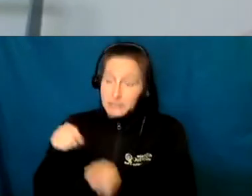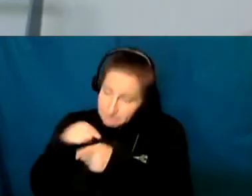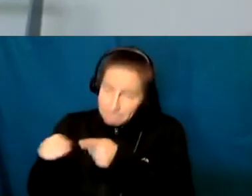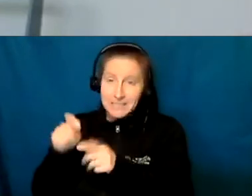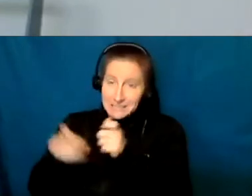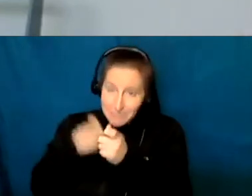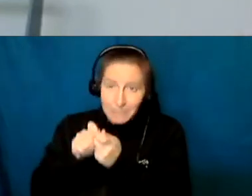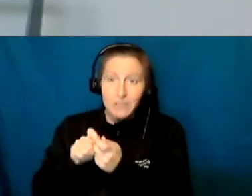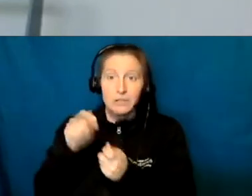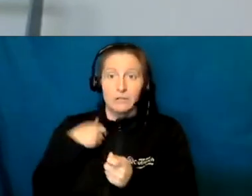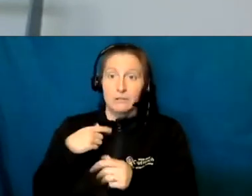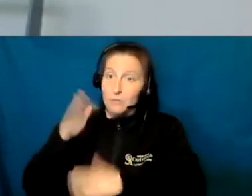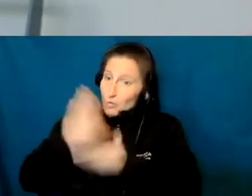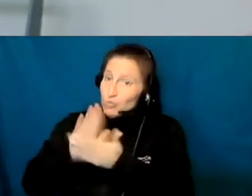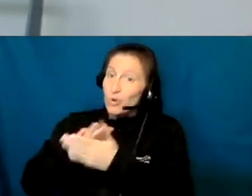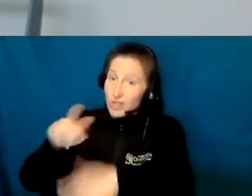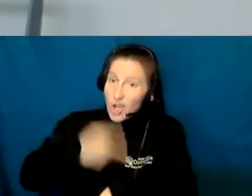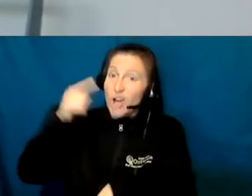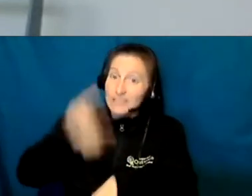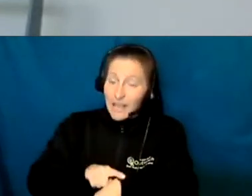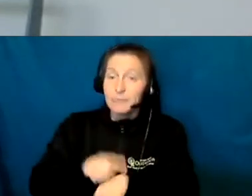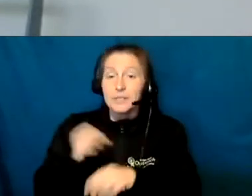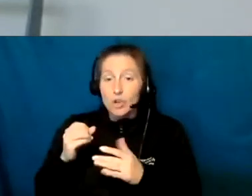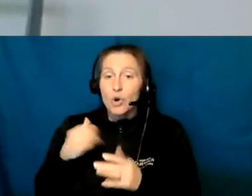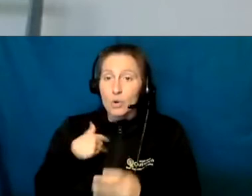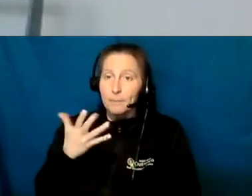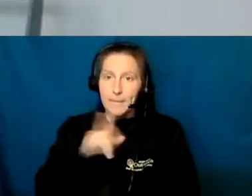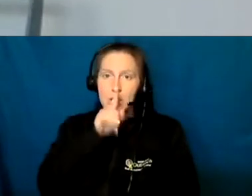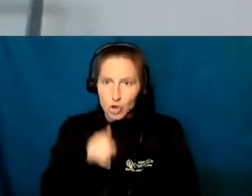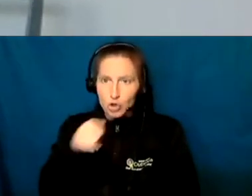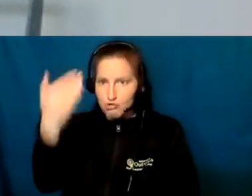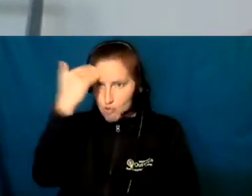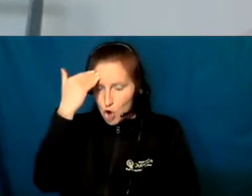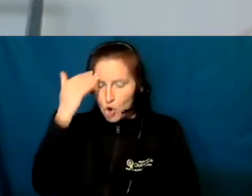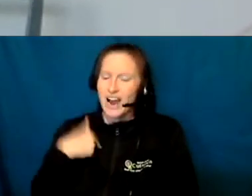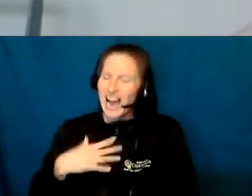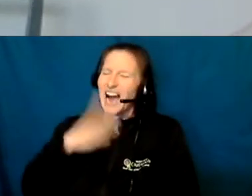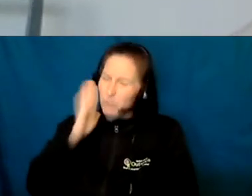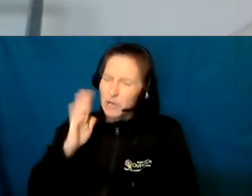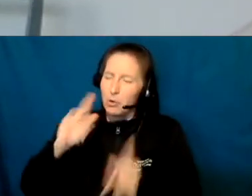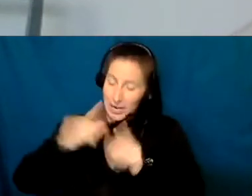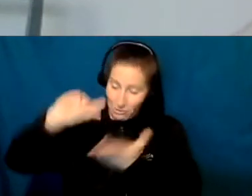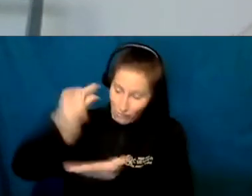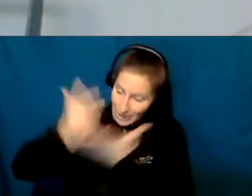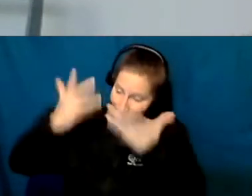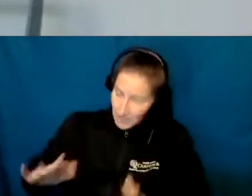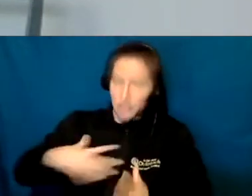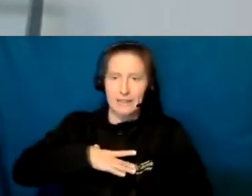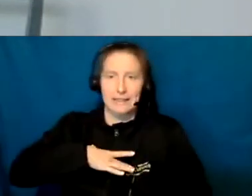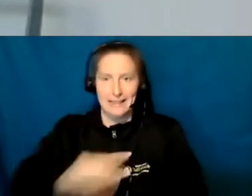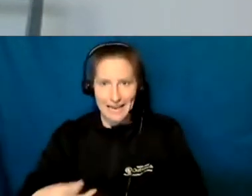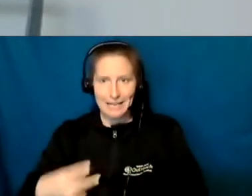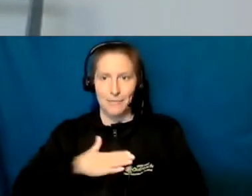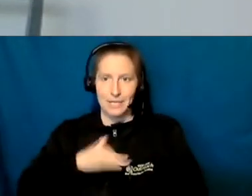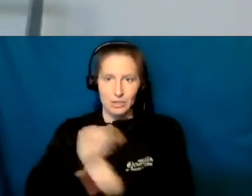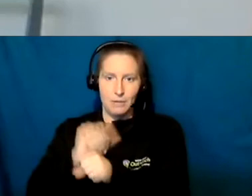to school for a really long time. So you want to make sure that you know that you're going to like it at the end. So I would just try and be